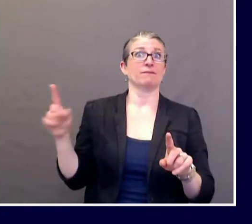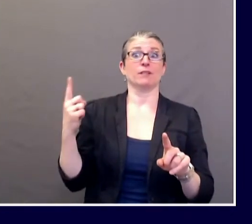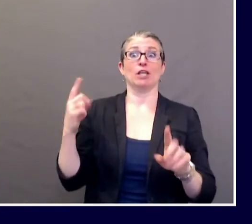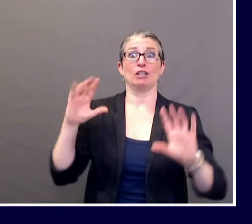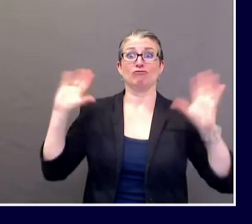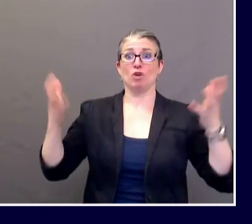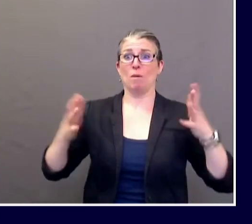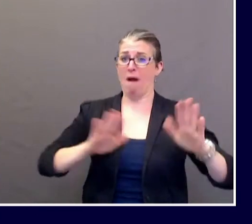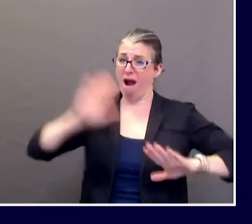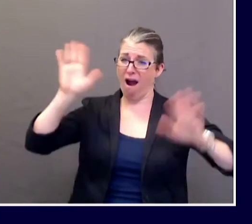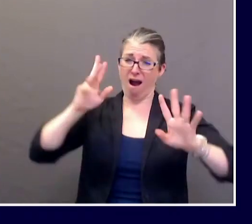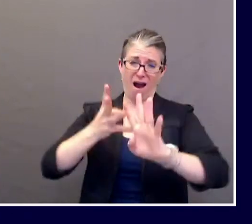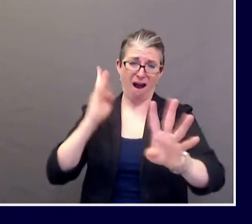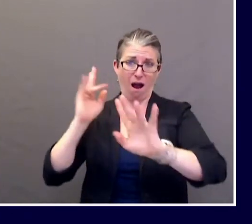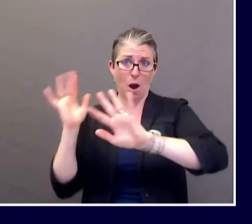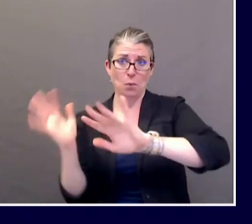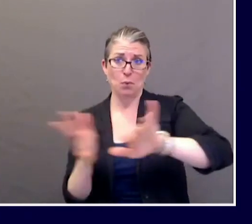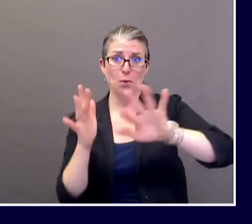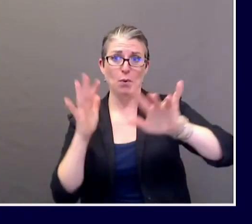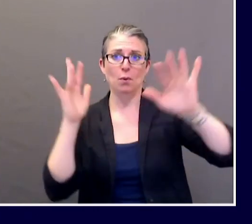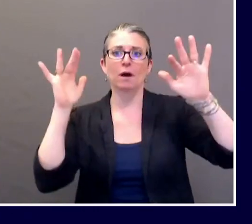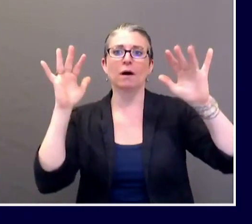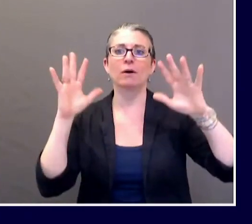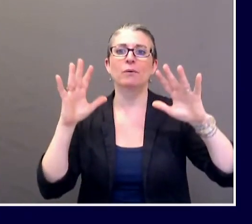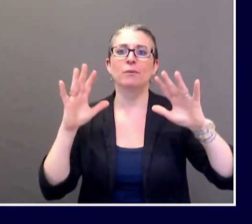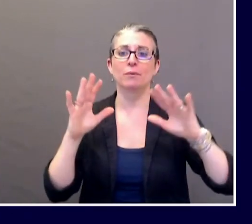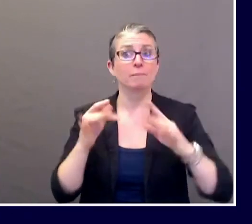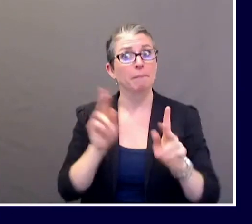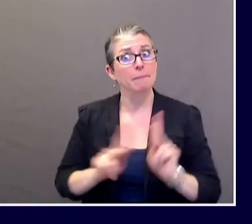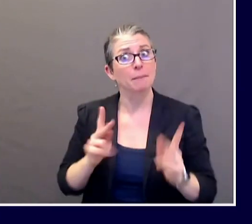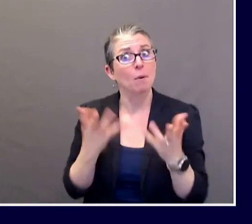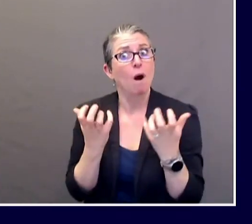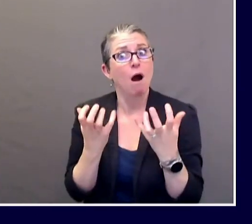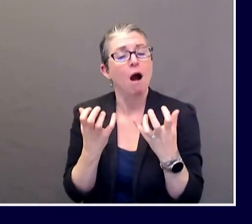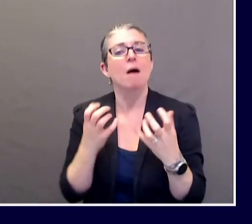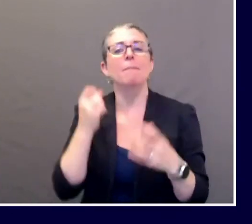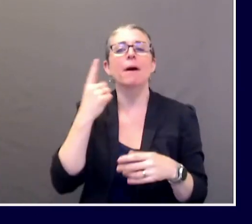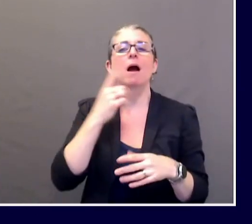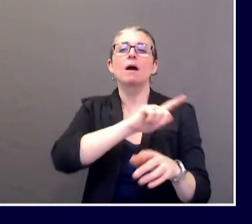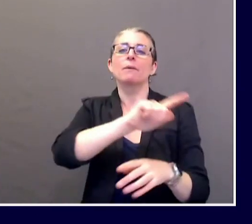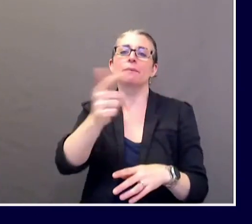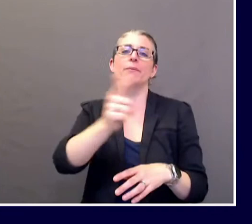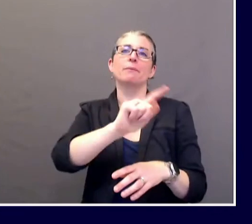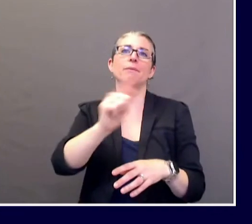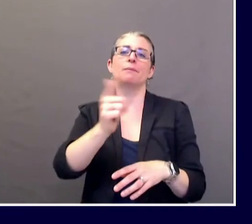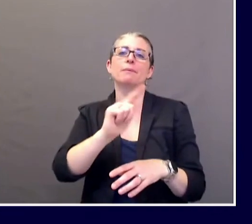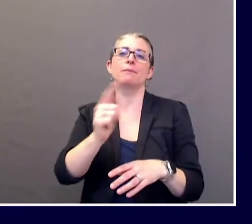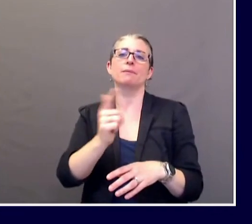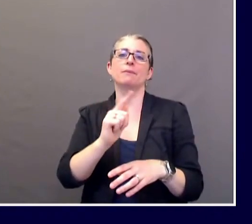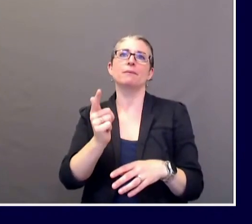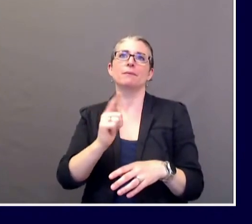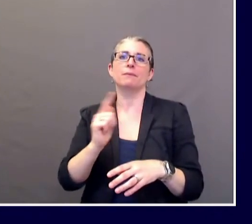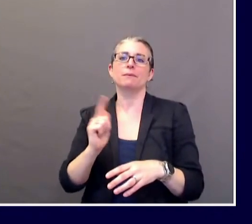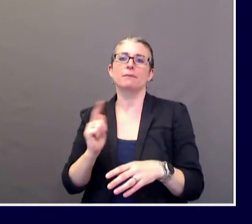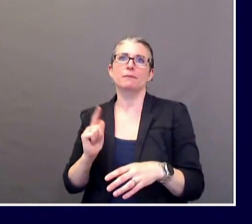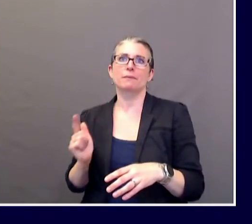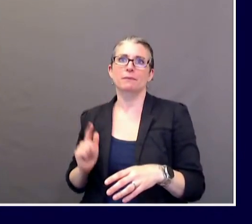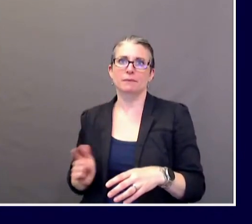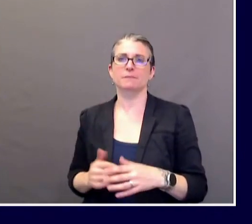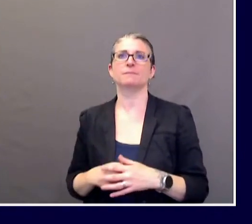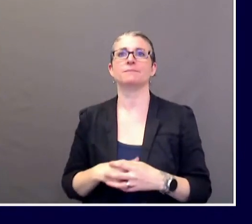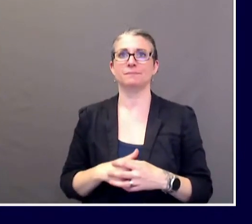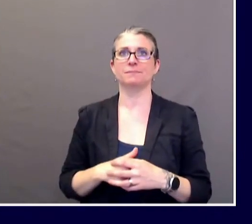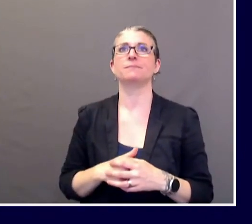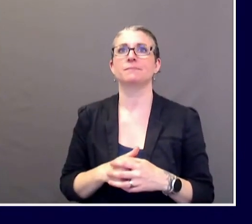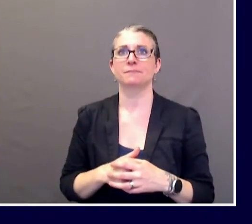happening is that a lot of the folks in that first wave were those who had control over their schedule. They worked from